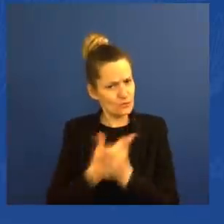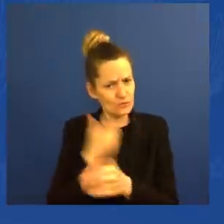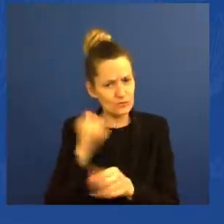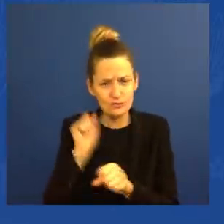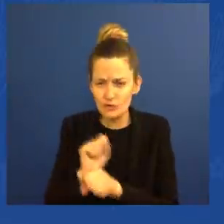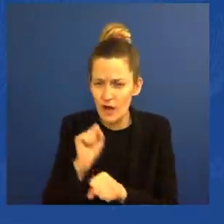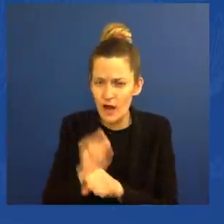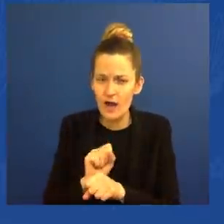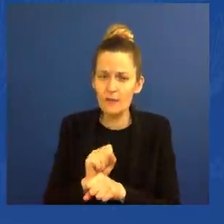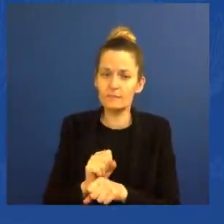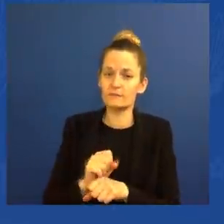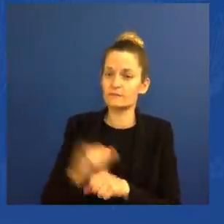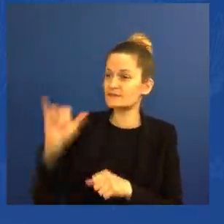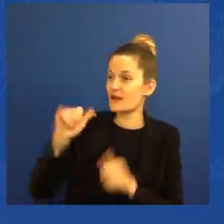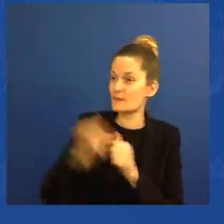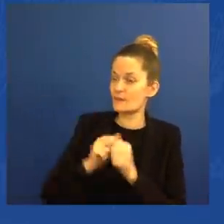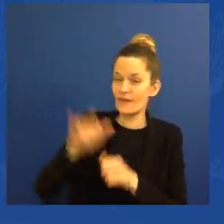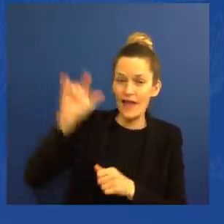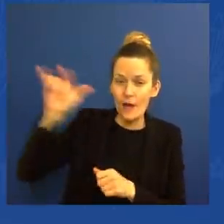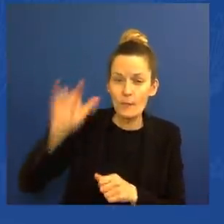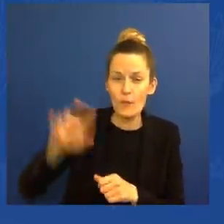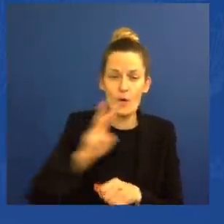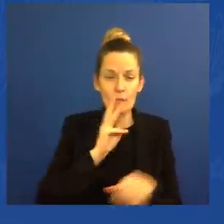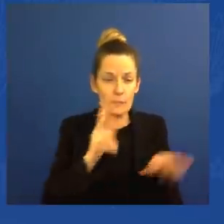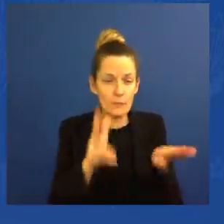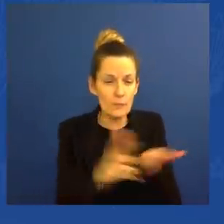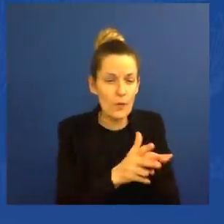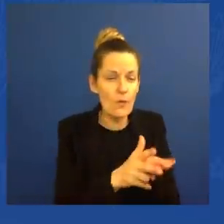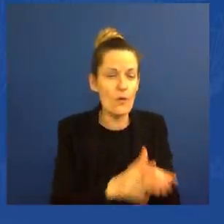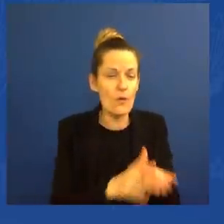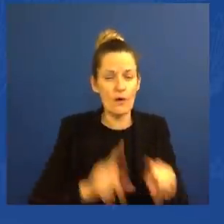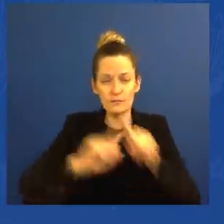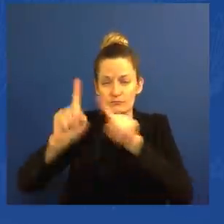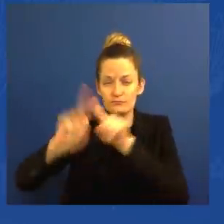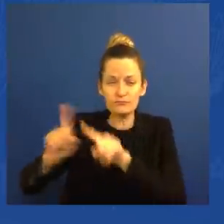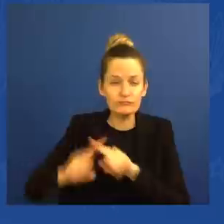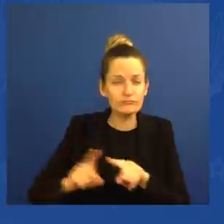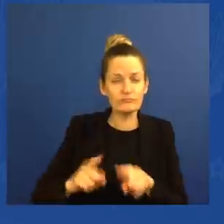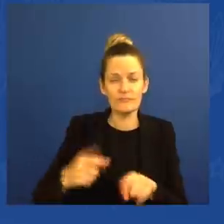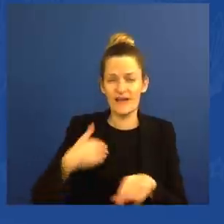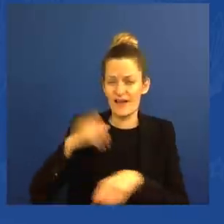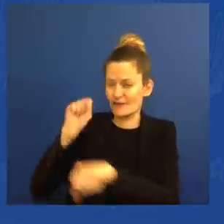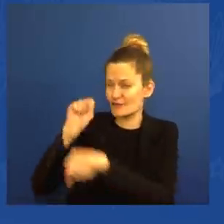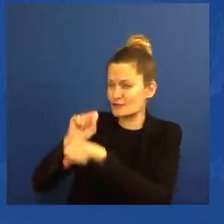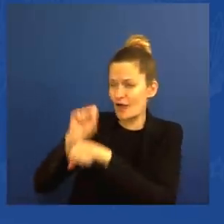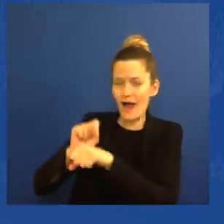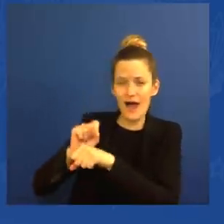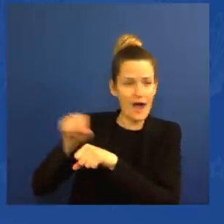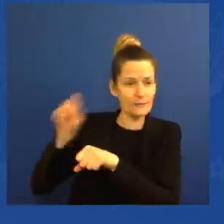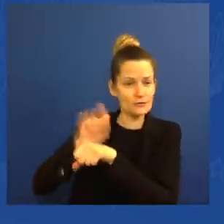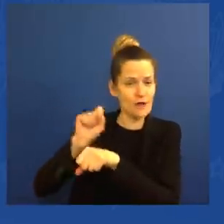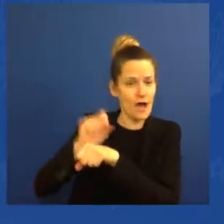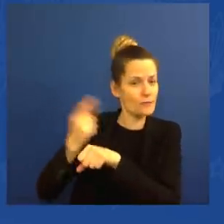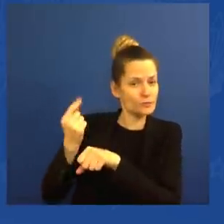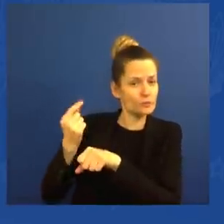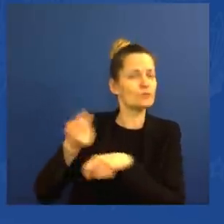pipes in 10 million homes and 400,000 schools so kids and families can have clean drinking